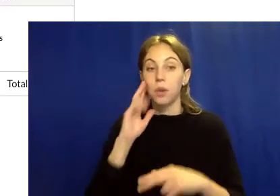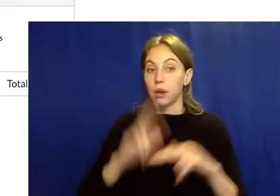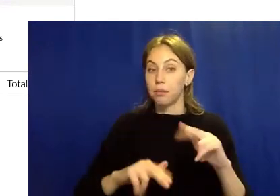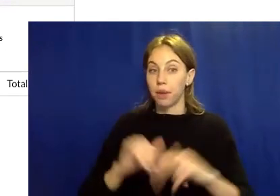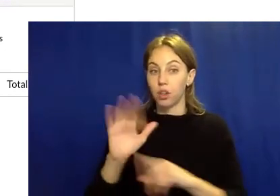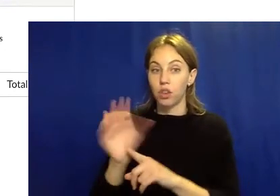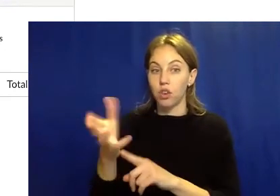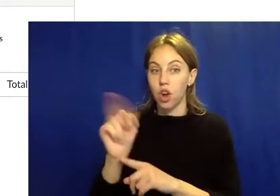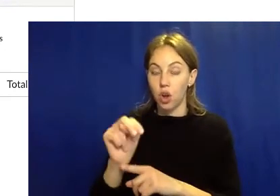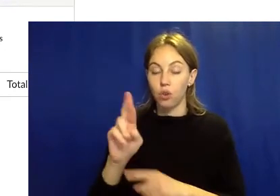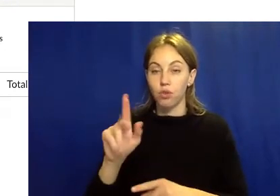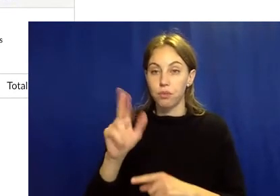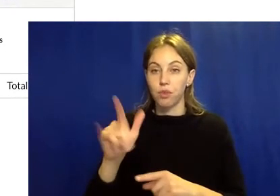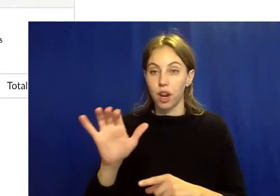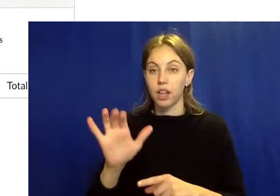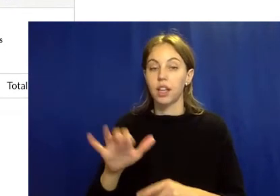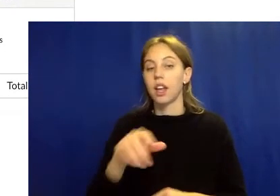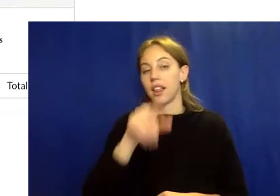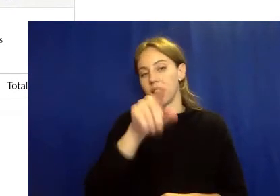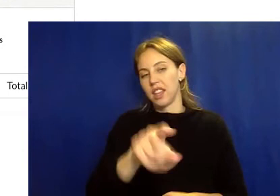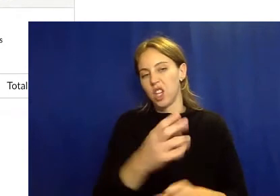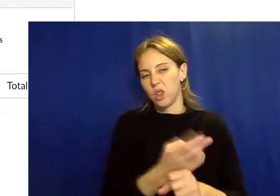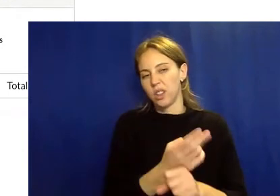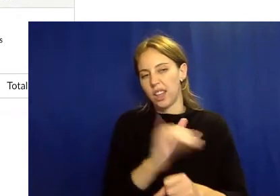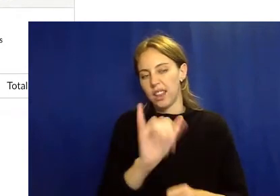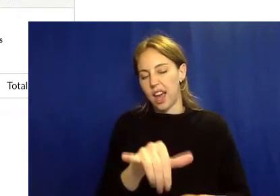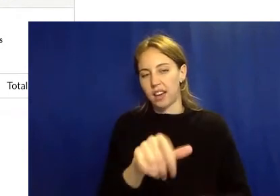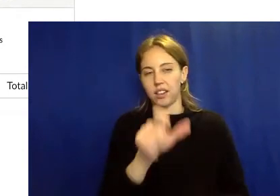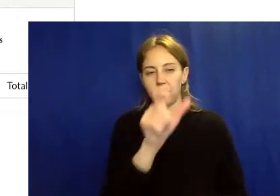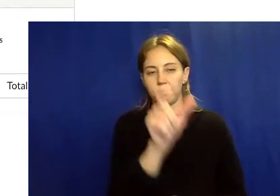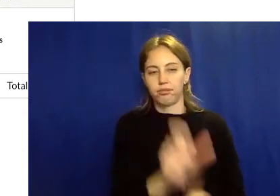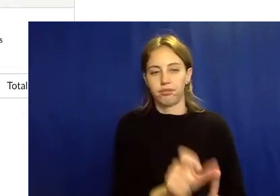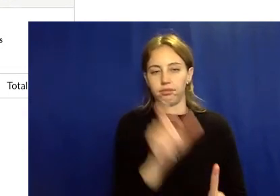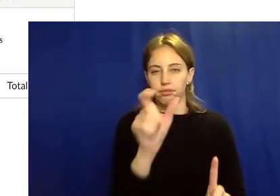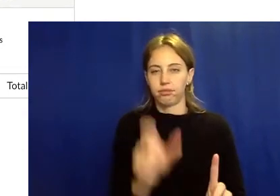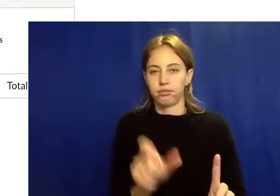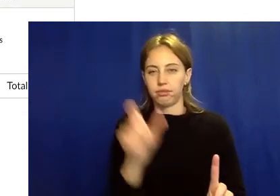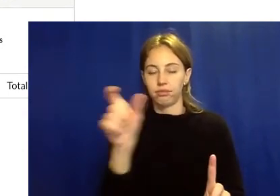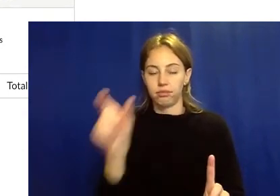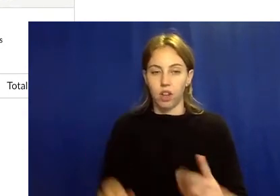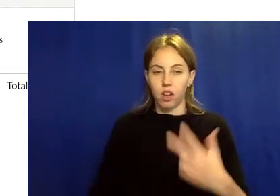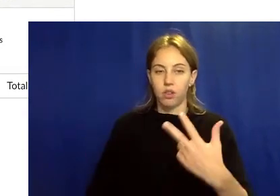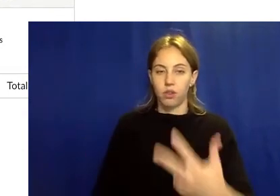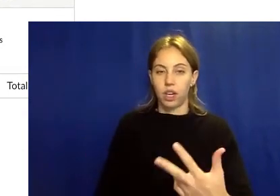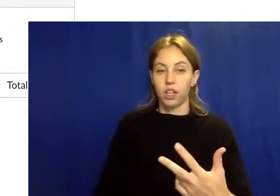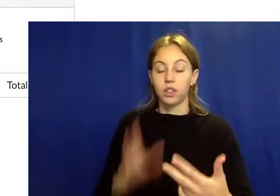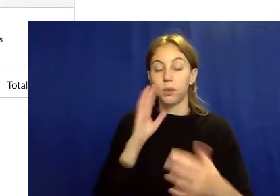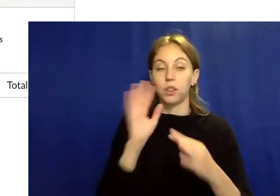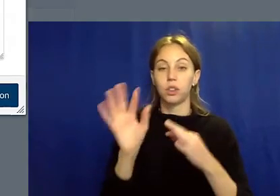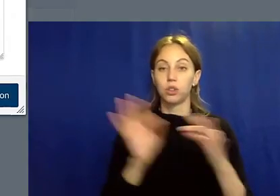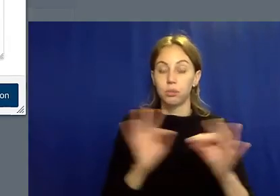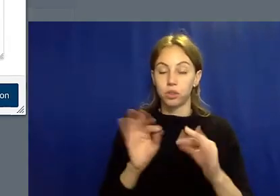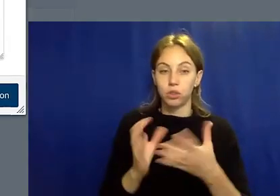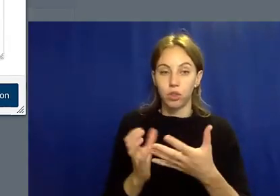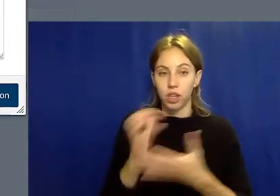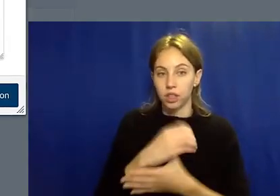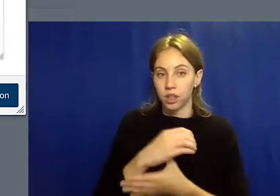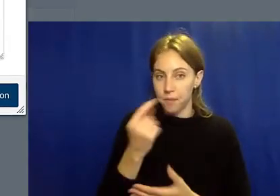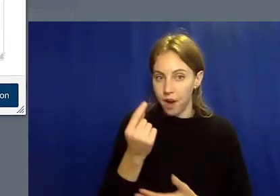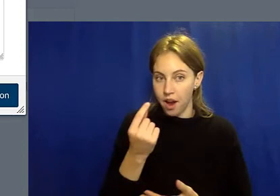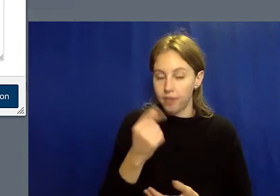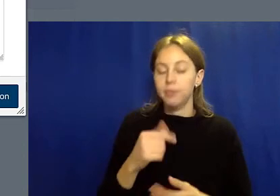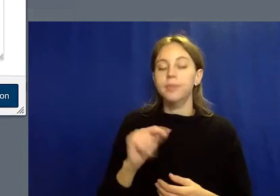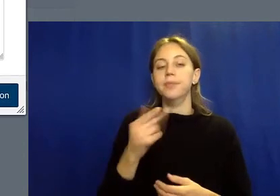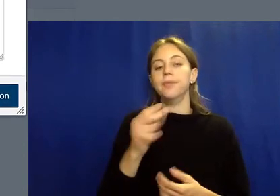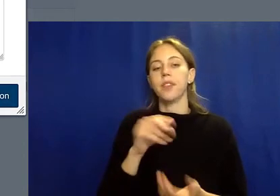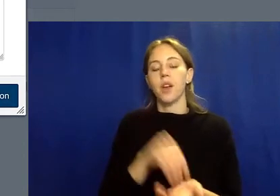rubric right here in these three columns, actually. So you do a description of a criterion. If you click on